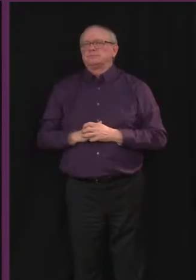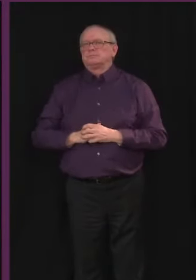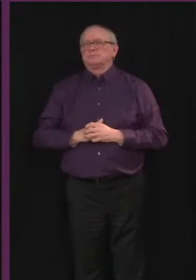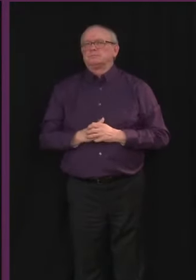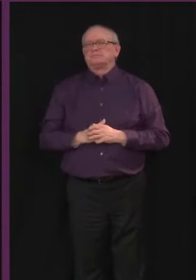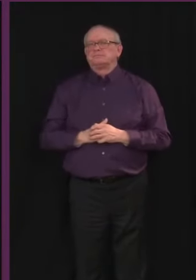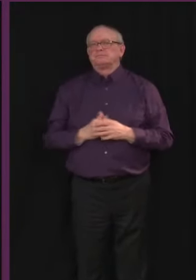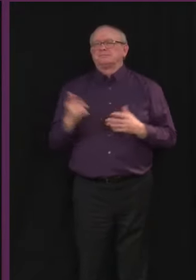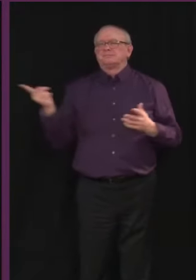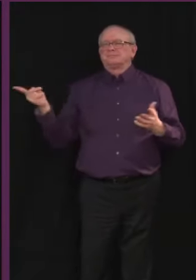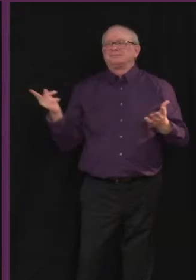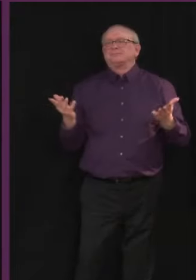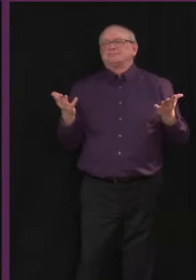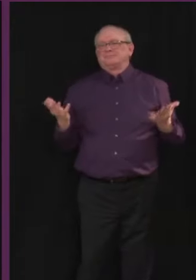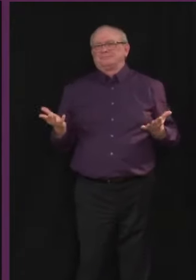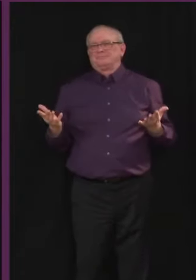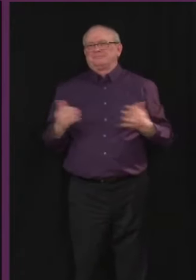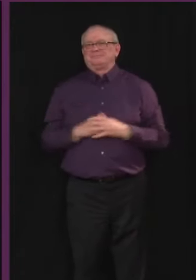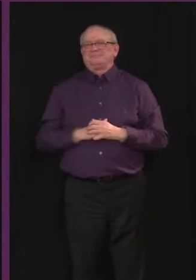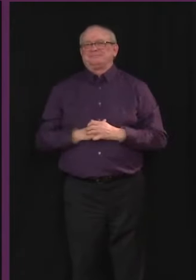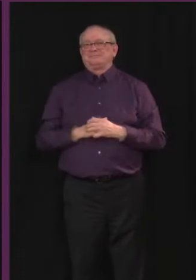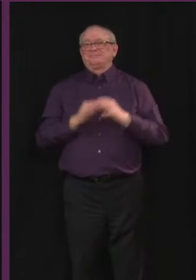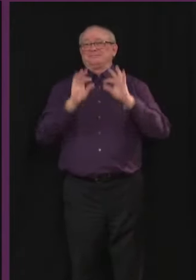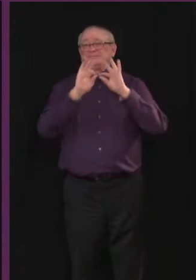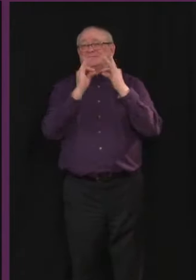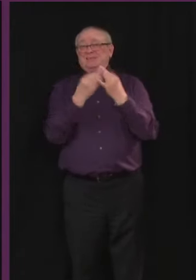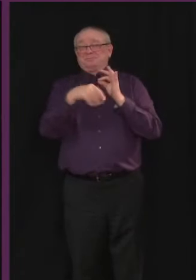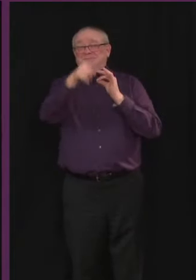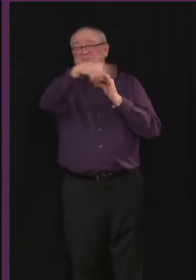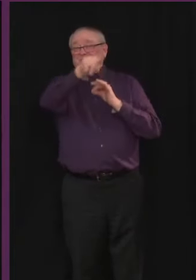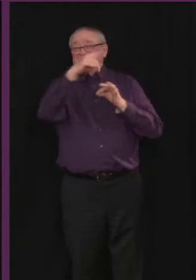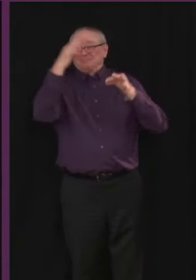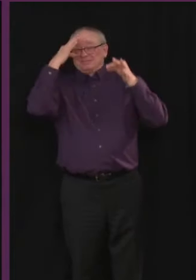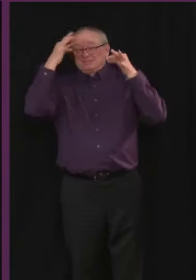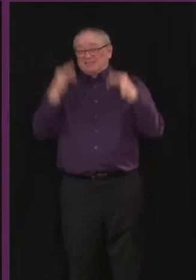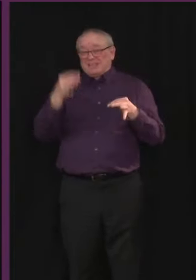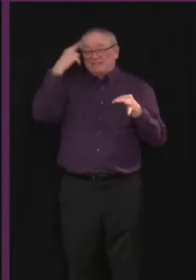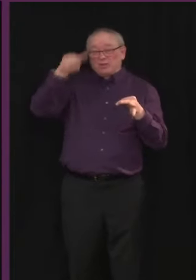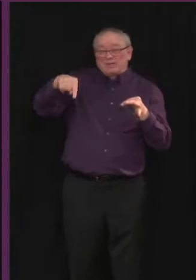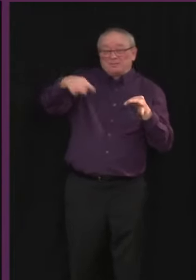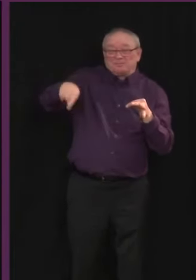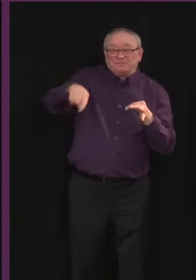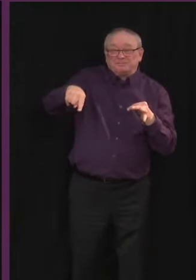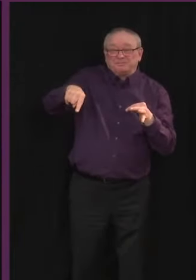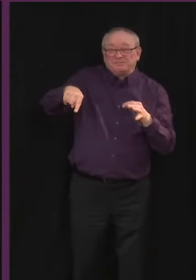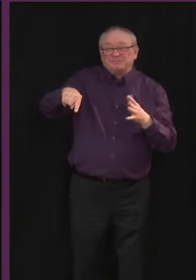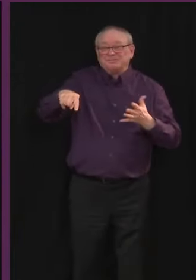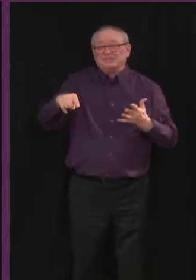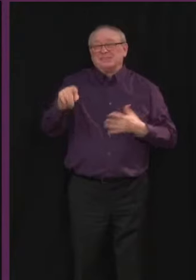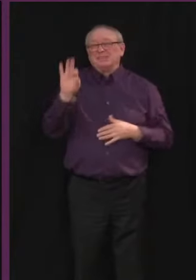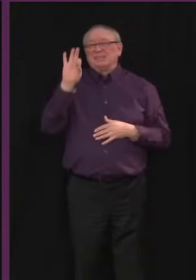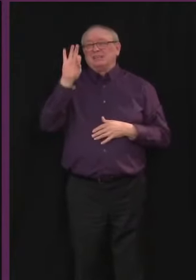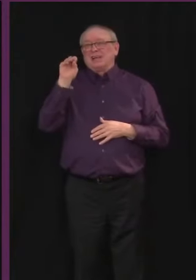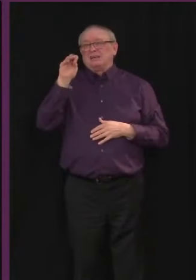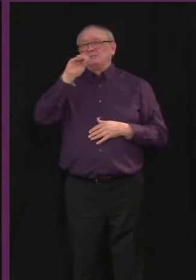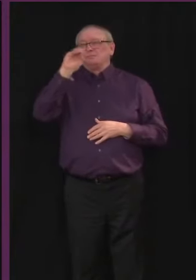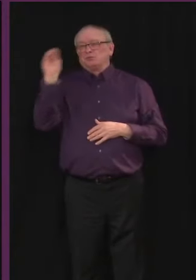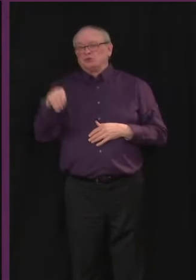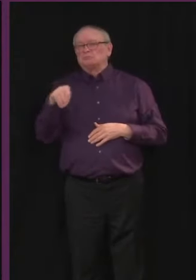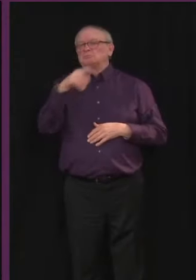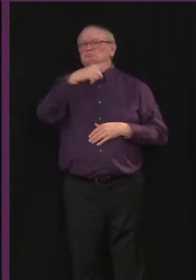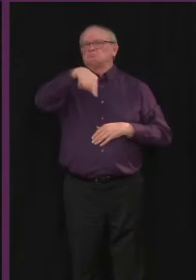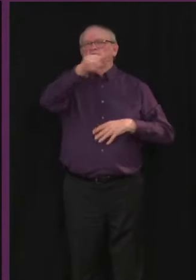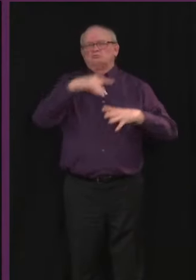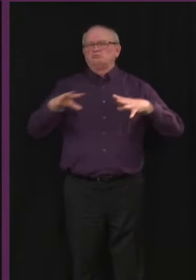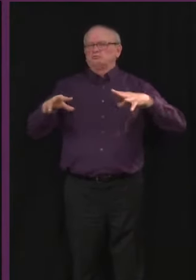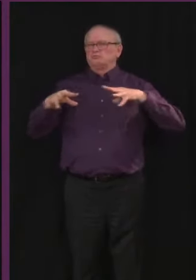certainly have seen well over 90% of residents who are accepting or their surrogate decision makers. I don't have the specific numbers.